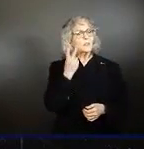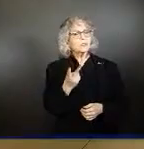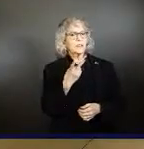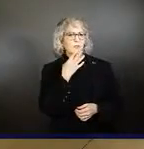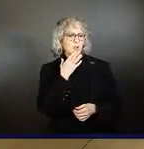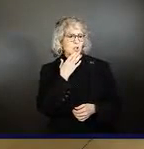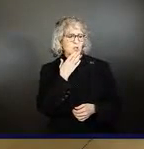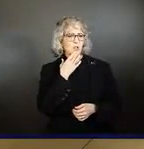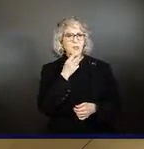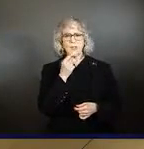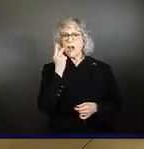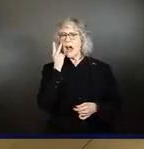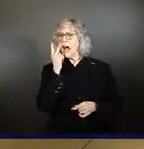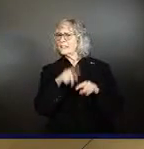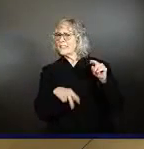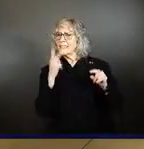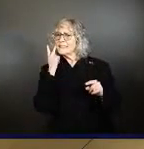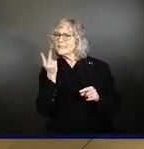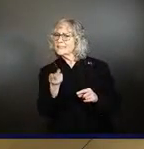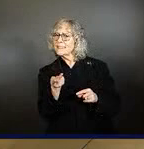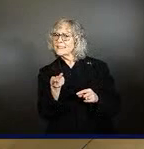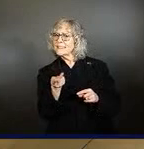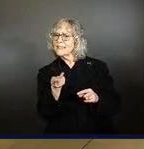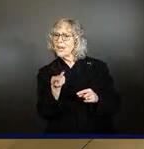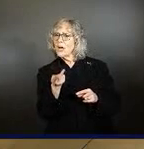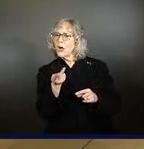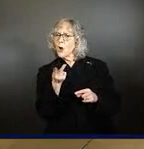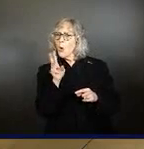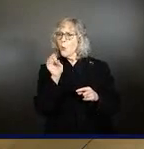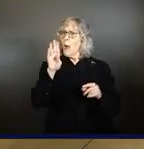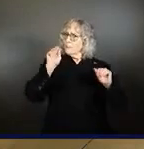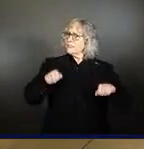colors that our eyes can't see. Webb has this ability.